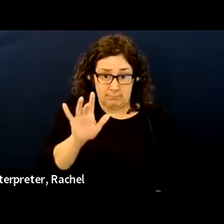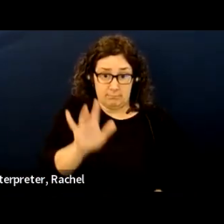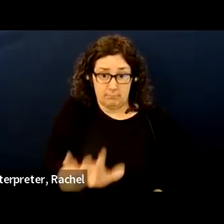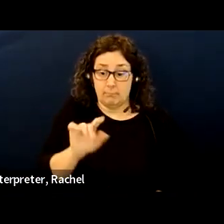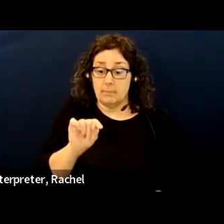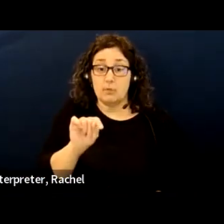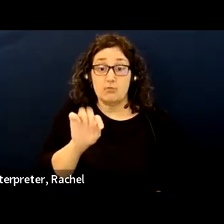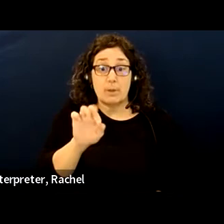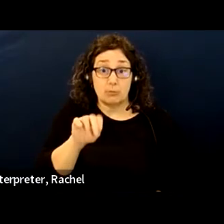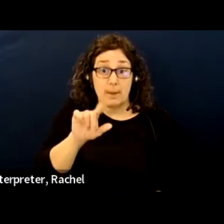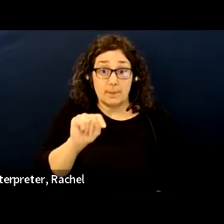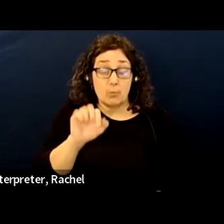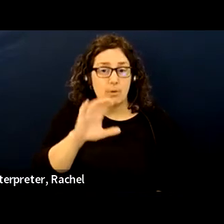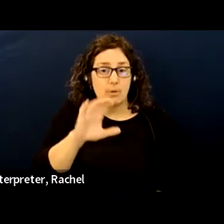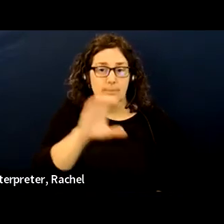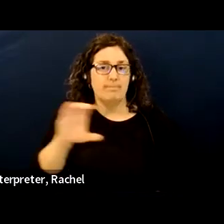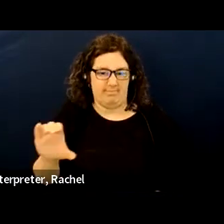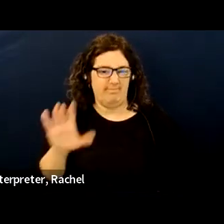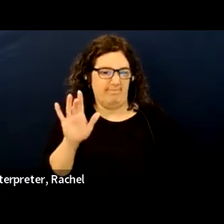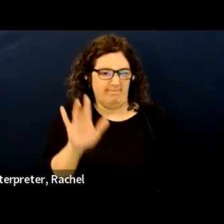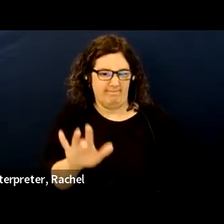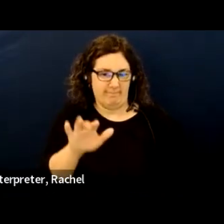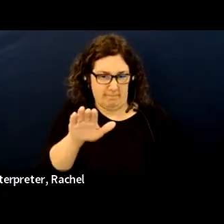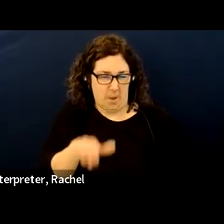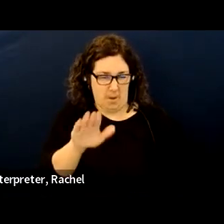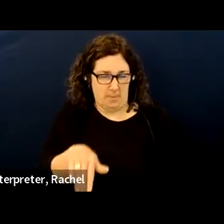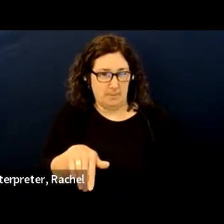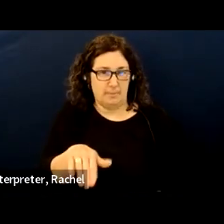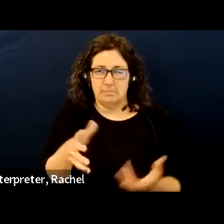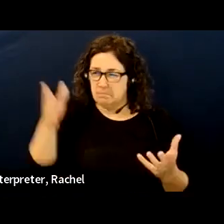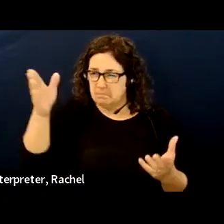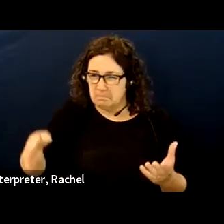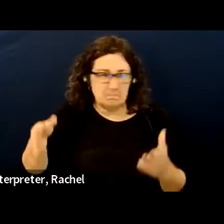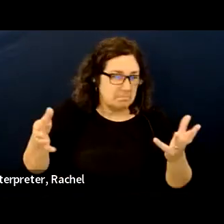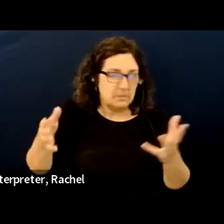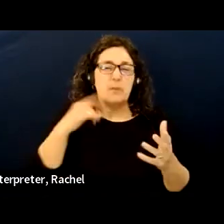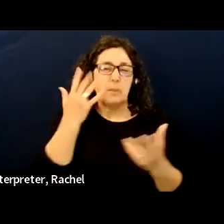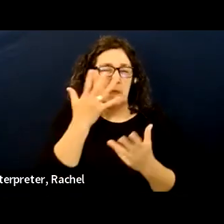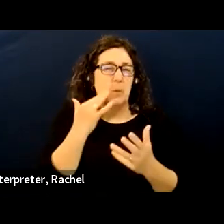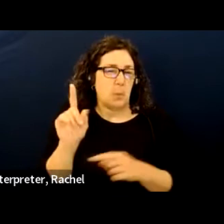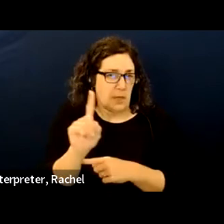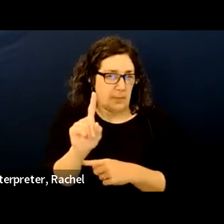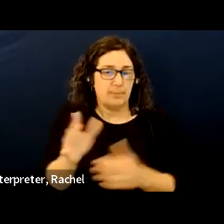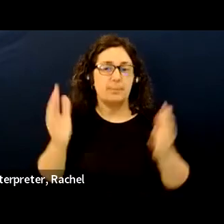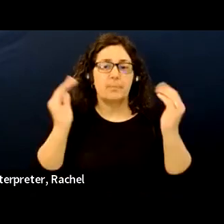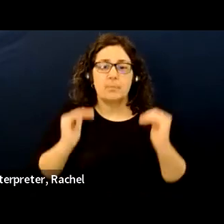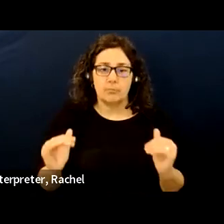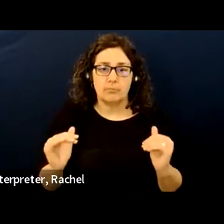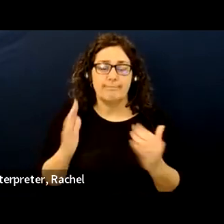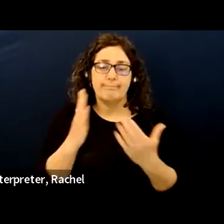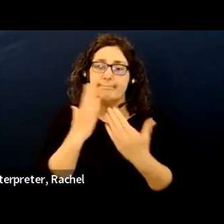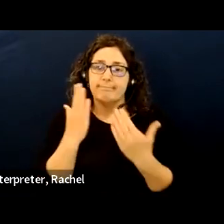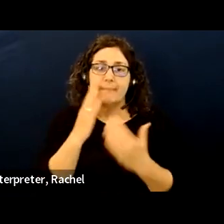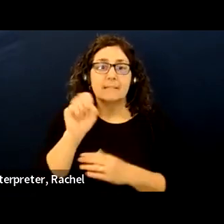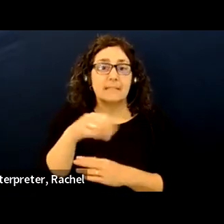or closed caption button somewhere within your Zoom window. You probably are very familiar with it. I'd like to thank